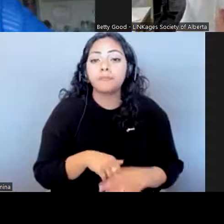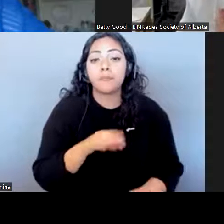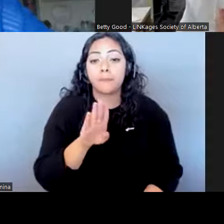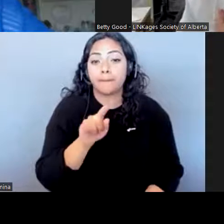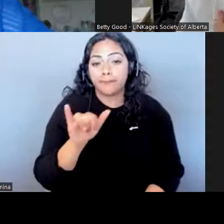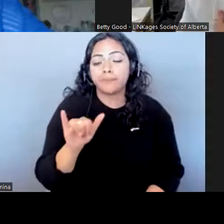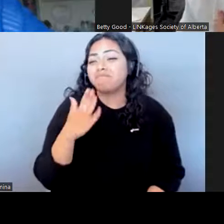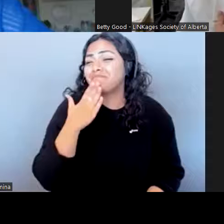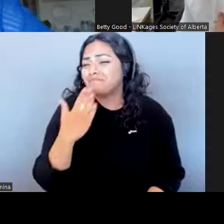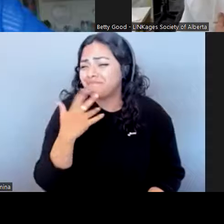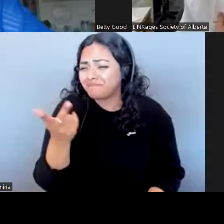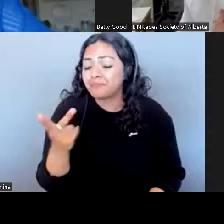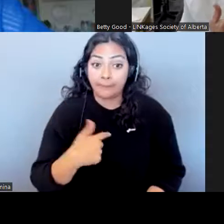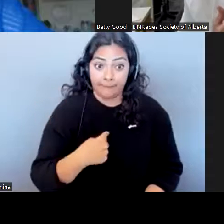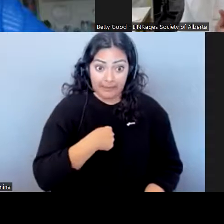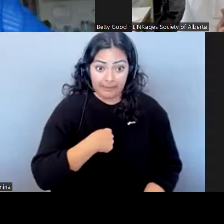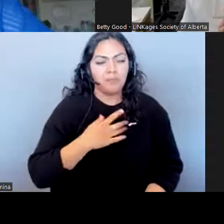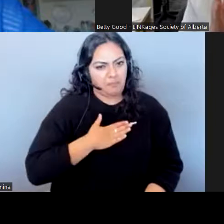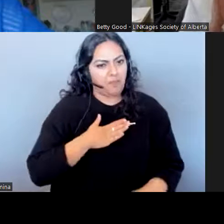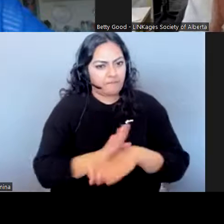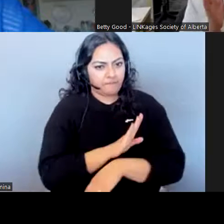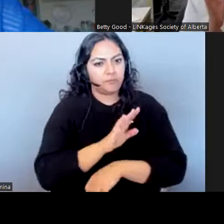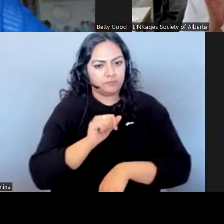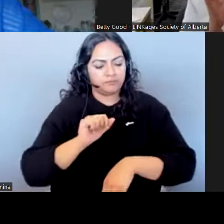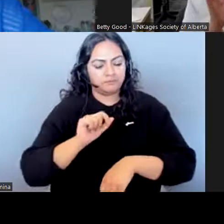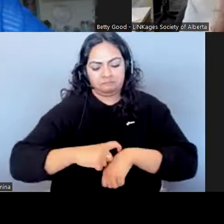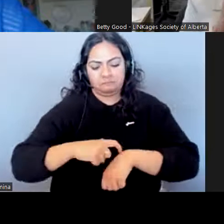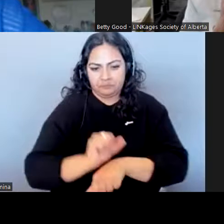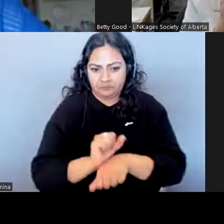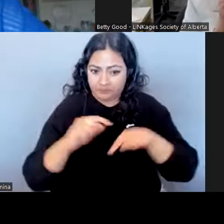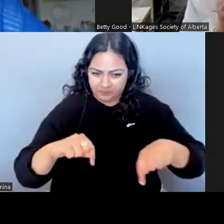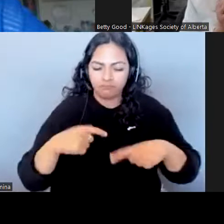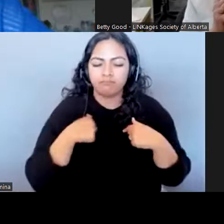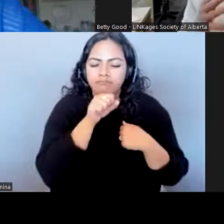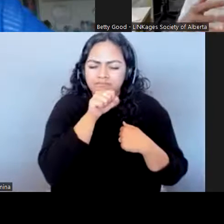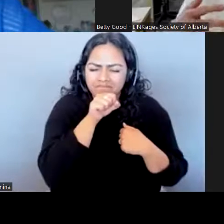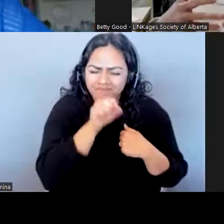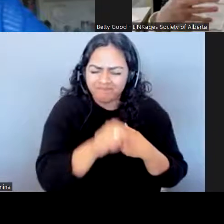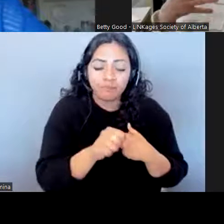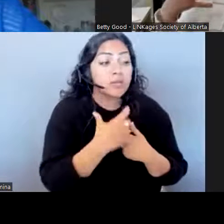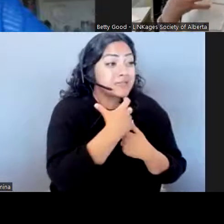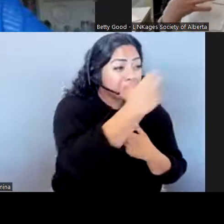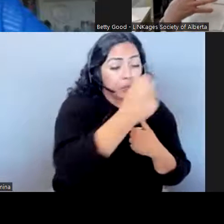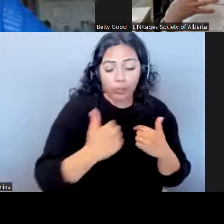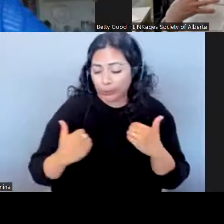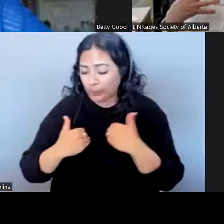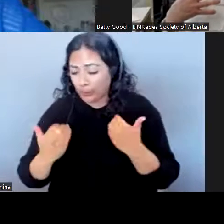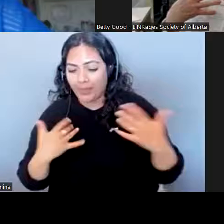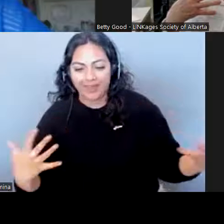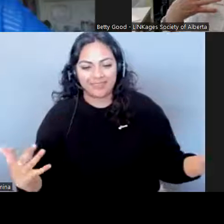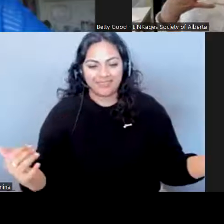work, I love when I see youth and seniors together and I can step